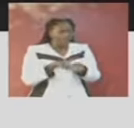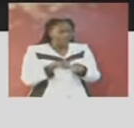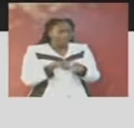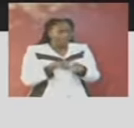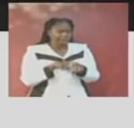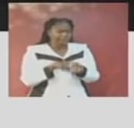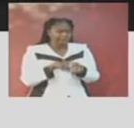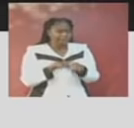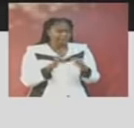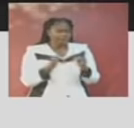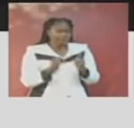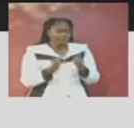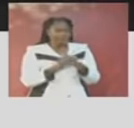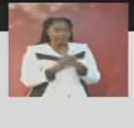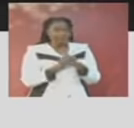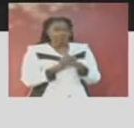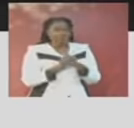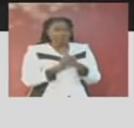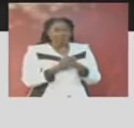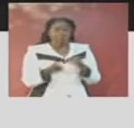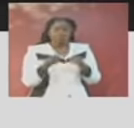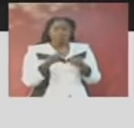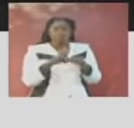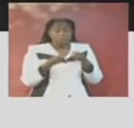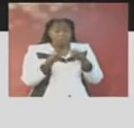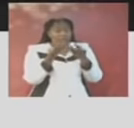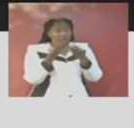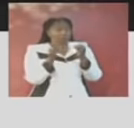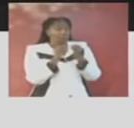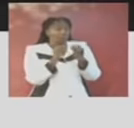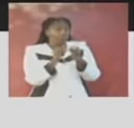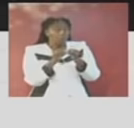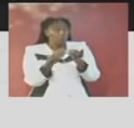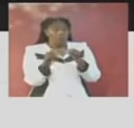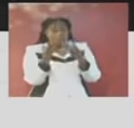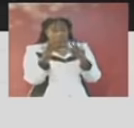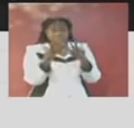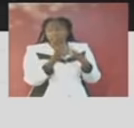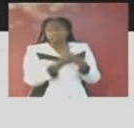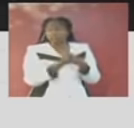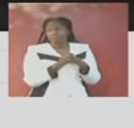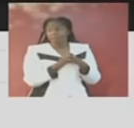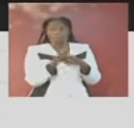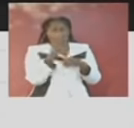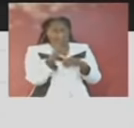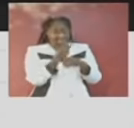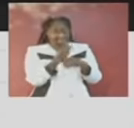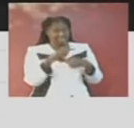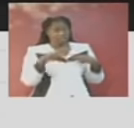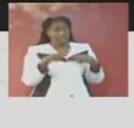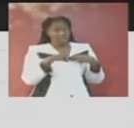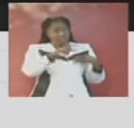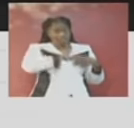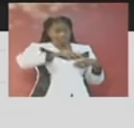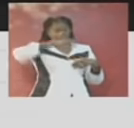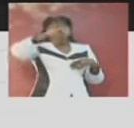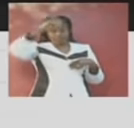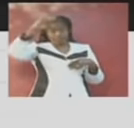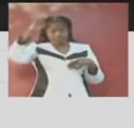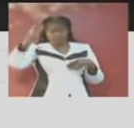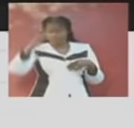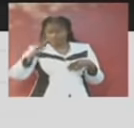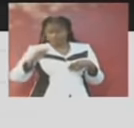curve that we have continually updated. And this curve, next, thank you. This curve shows that we